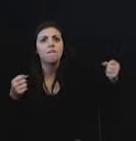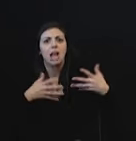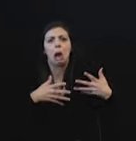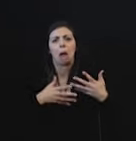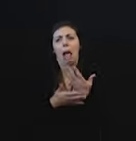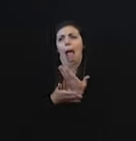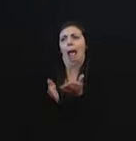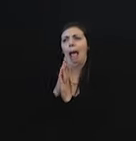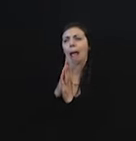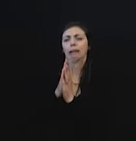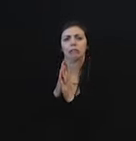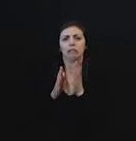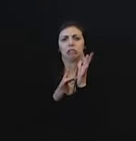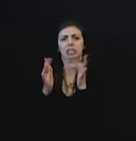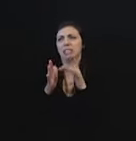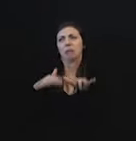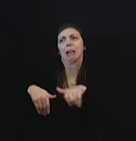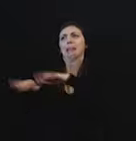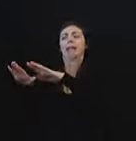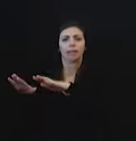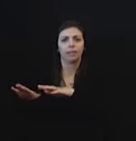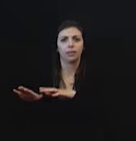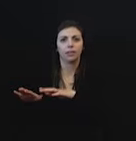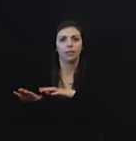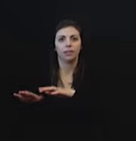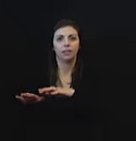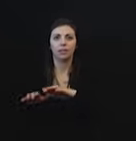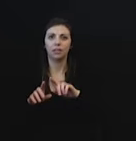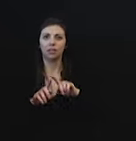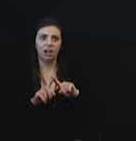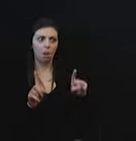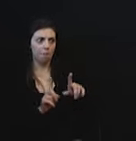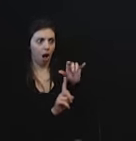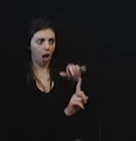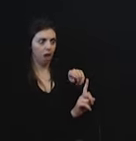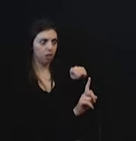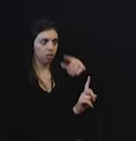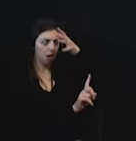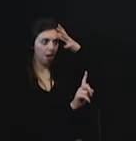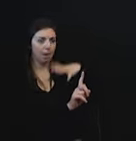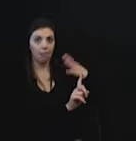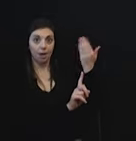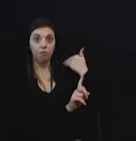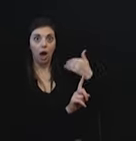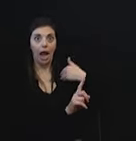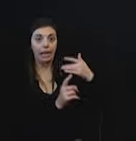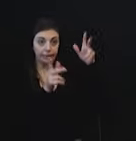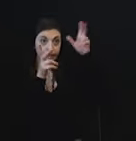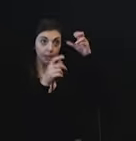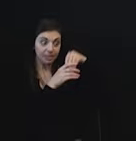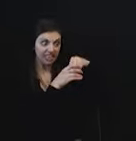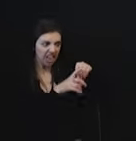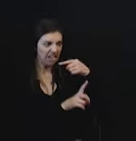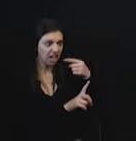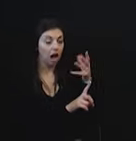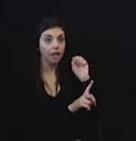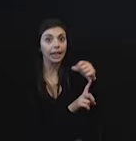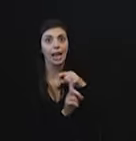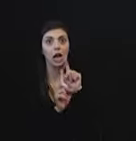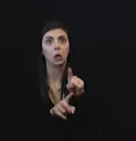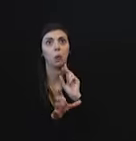here is that the one who had been previously filled with demons said, hey, Jesus, can I go with you?